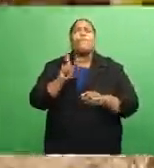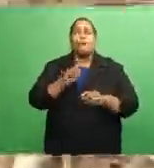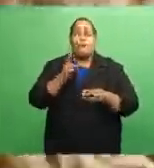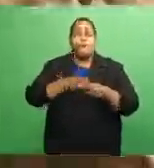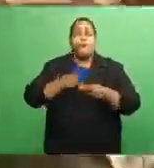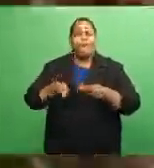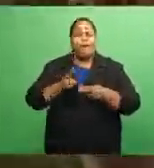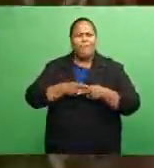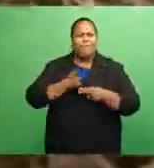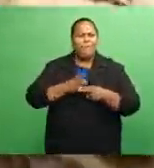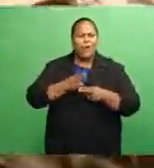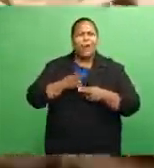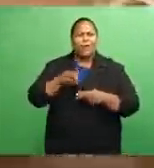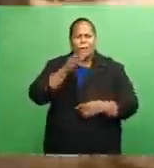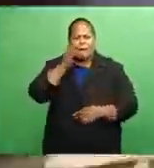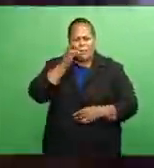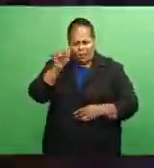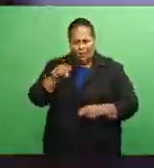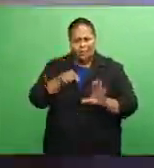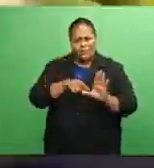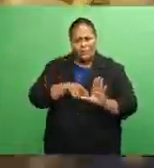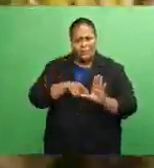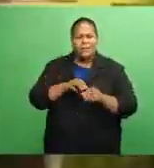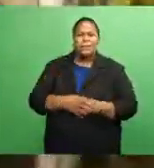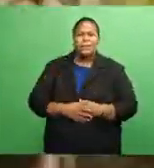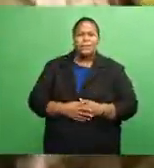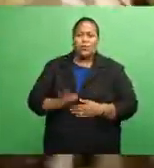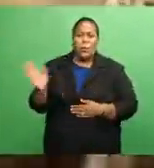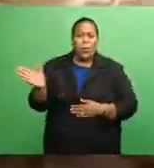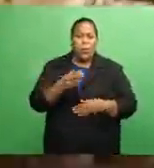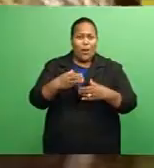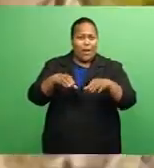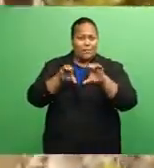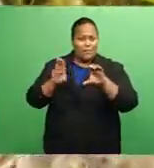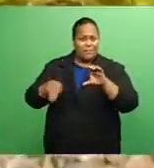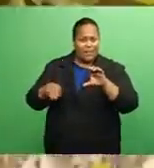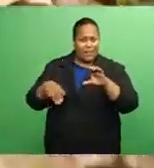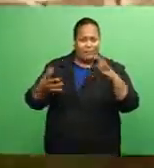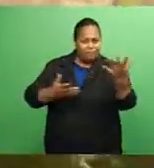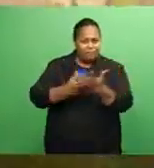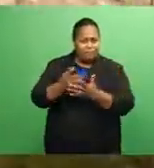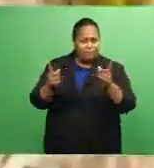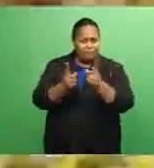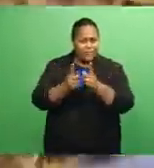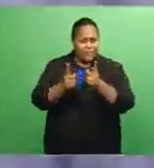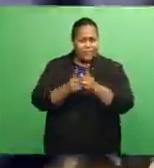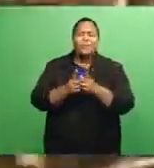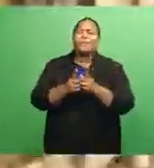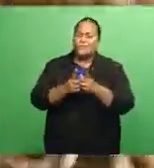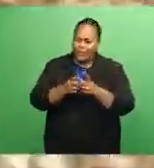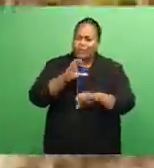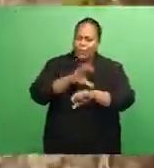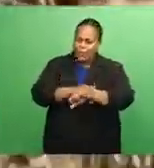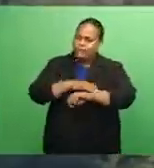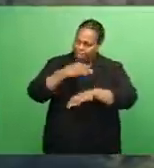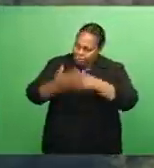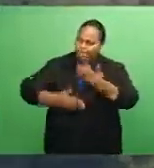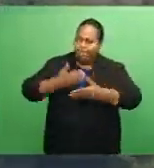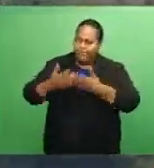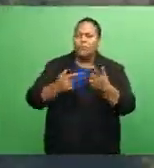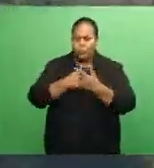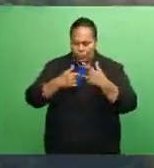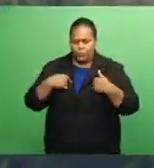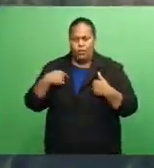this year. Speaking to those present at the council meeting, Tundravu stressed that they will continue to crack down those involved